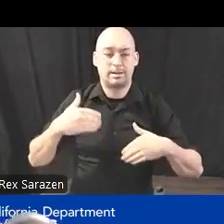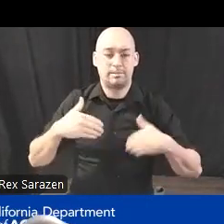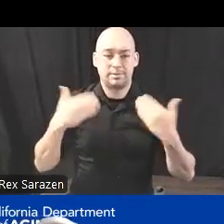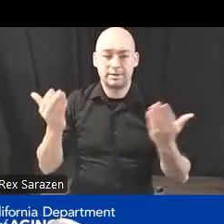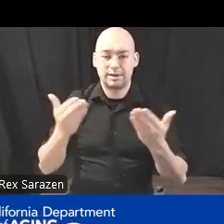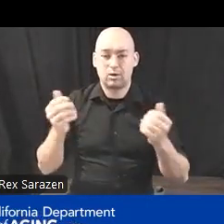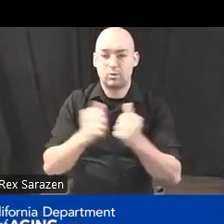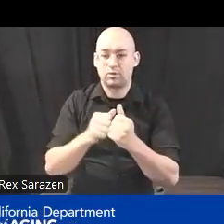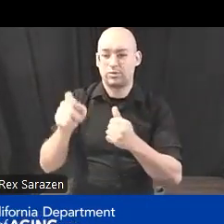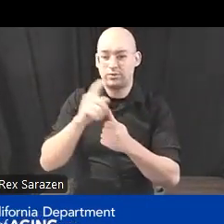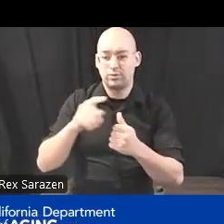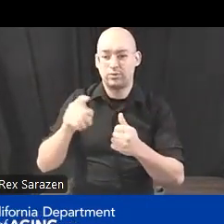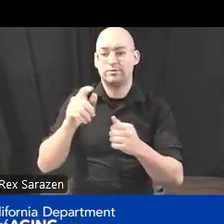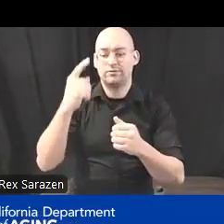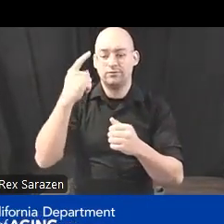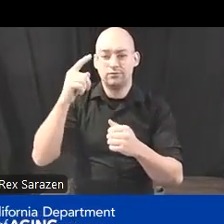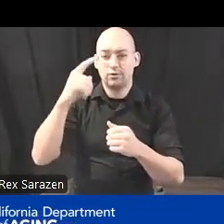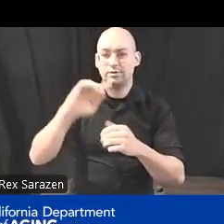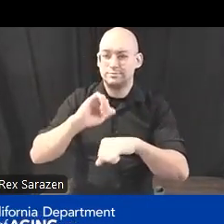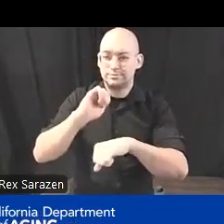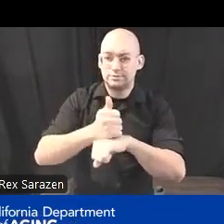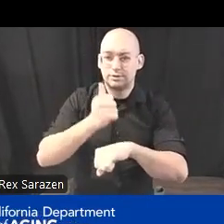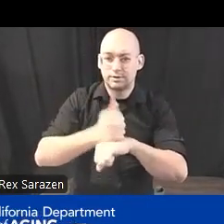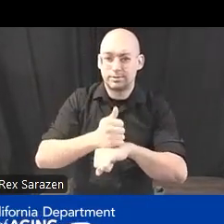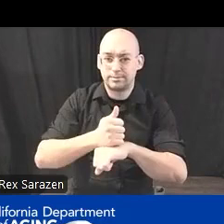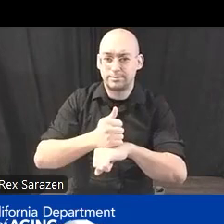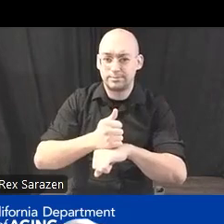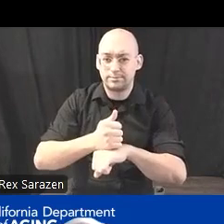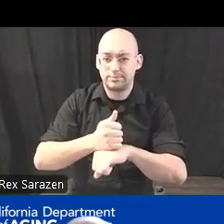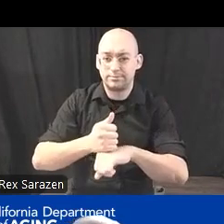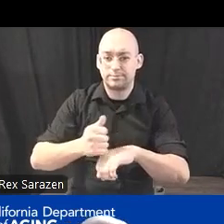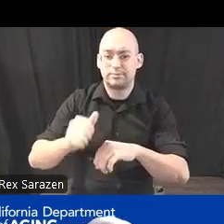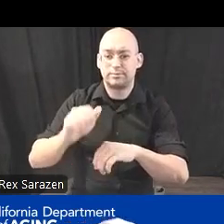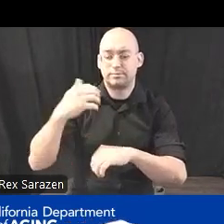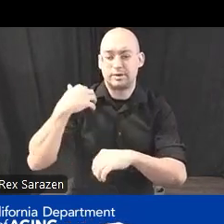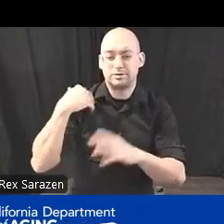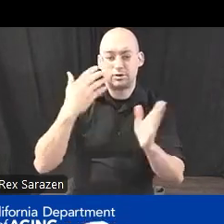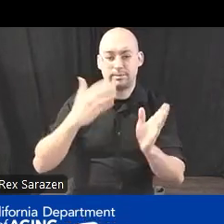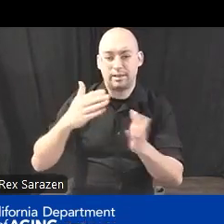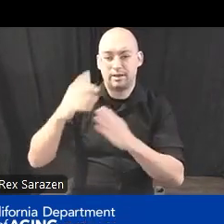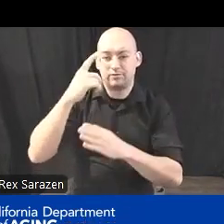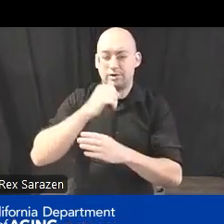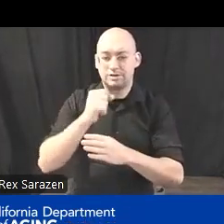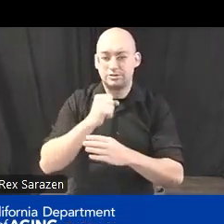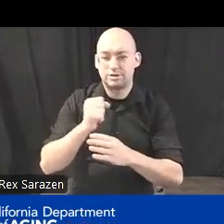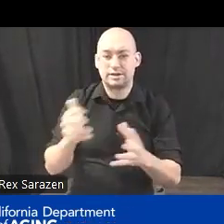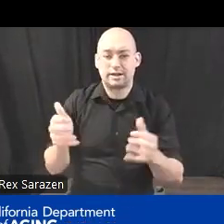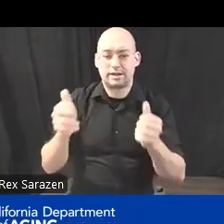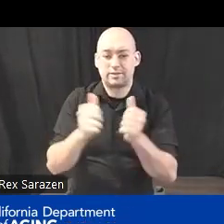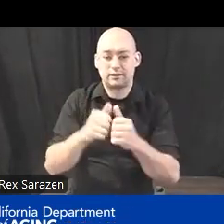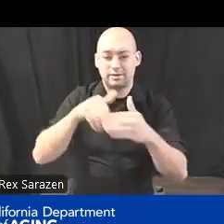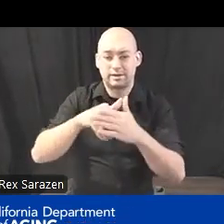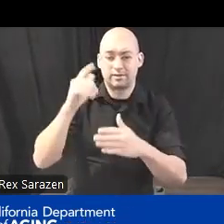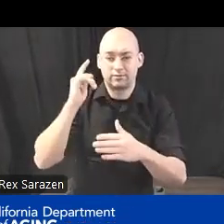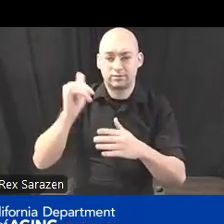you for the Implementing the Master Plan for Aging Together in California,